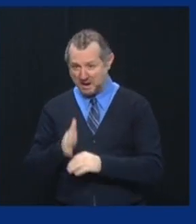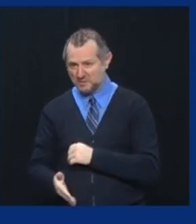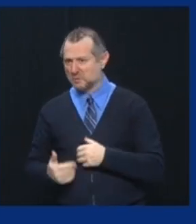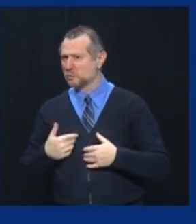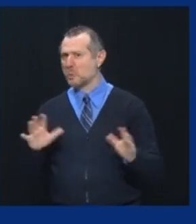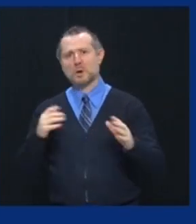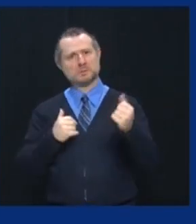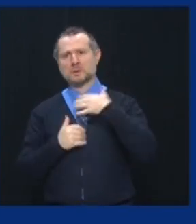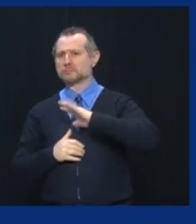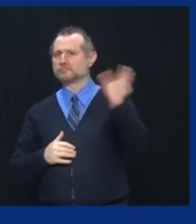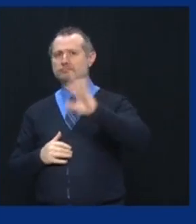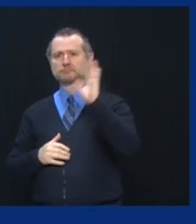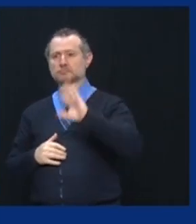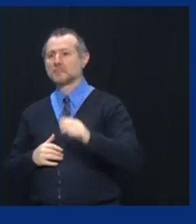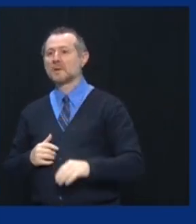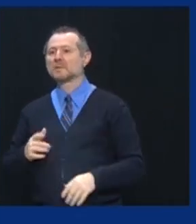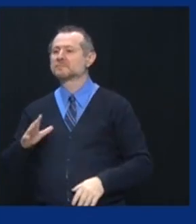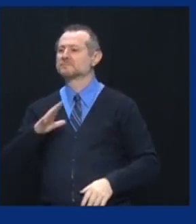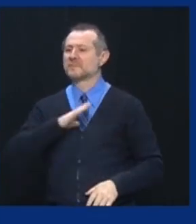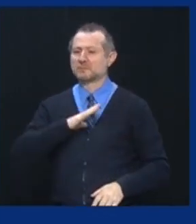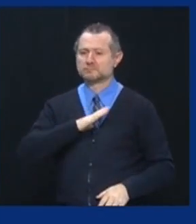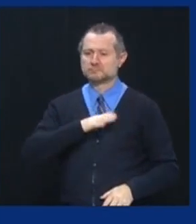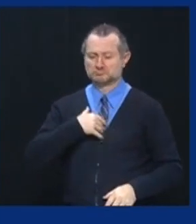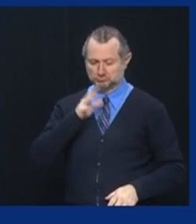fine. Next question.